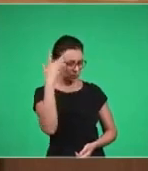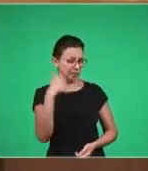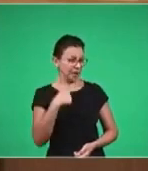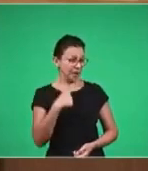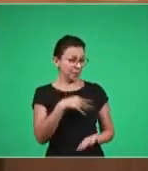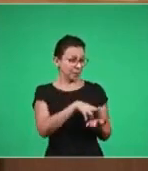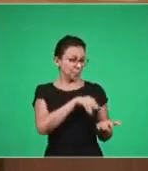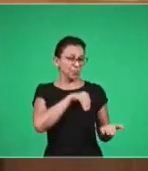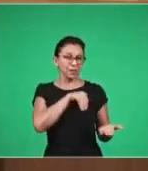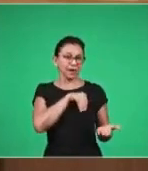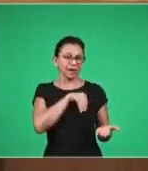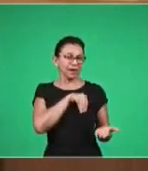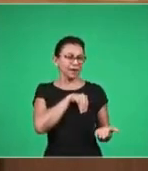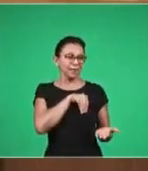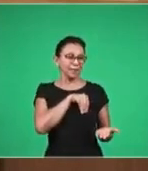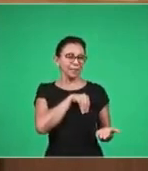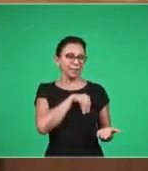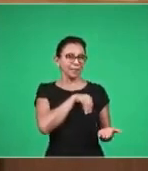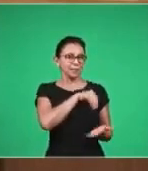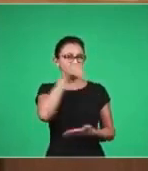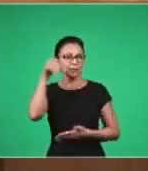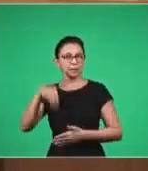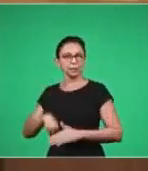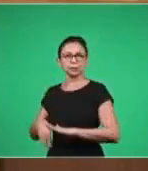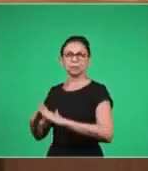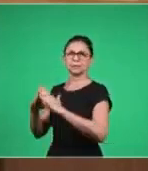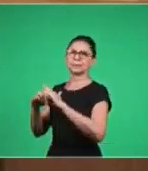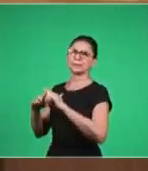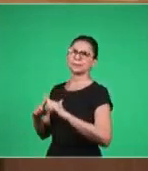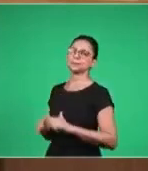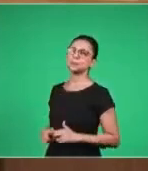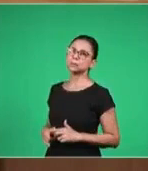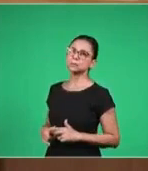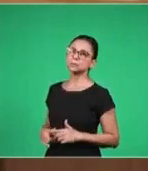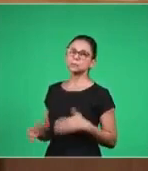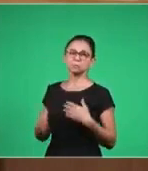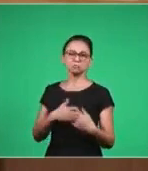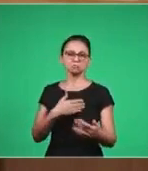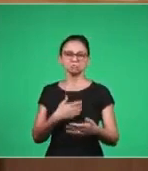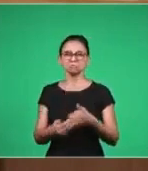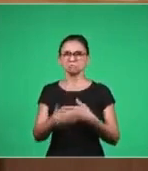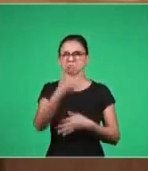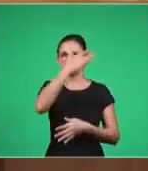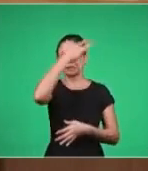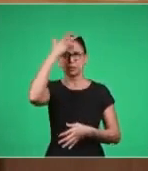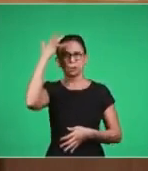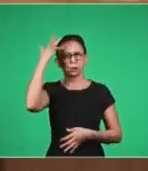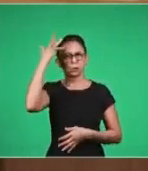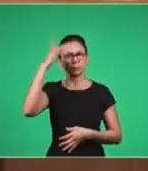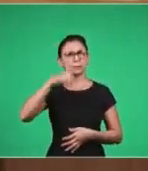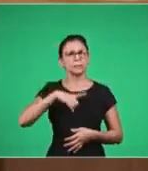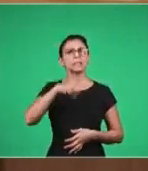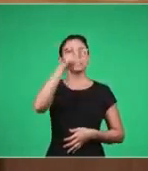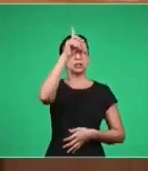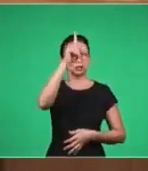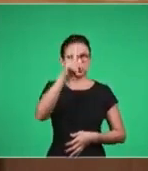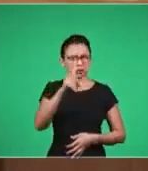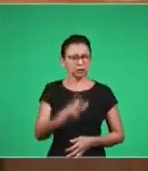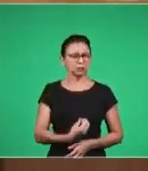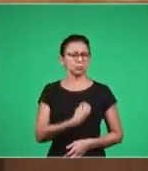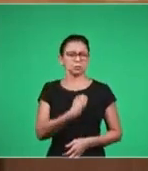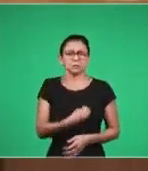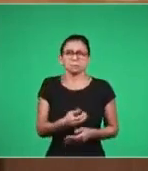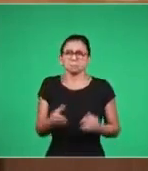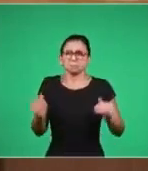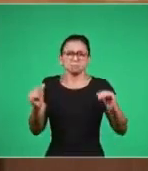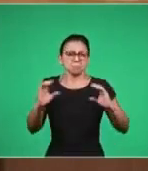fashion-wise, do not mix that with inside of church and with your duties in church and your time